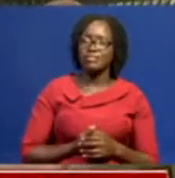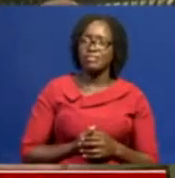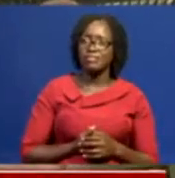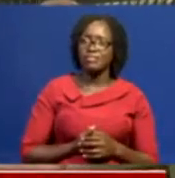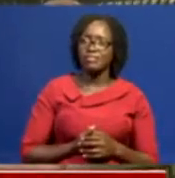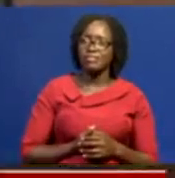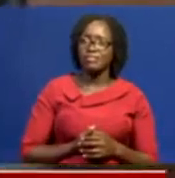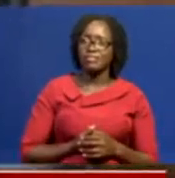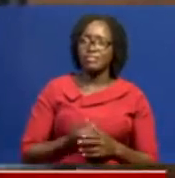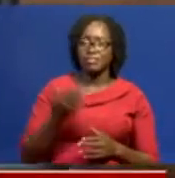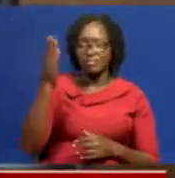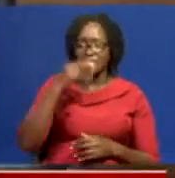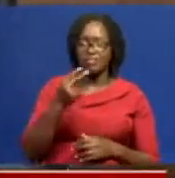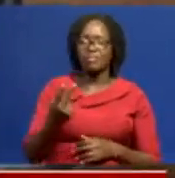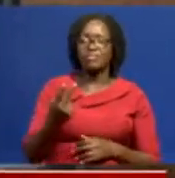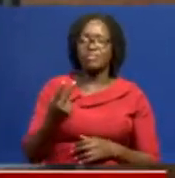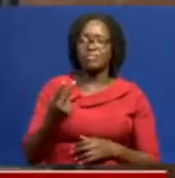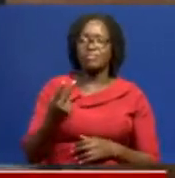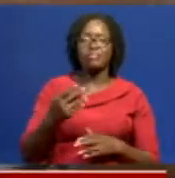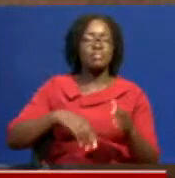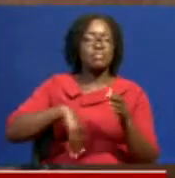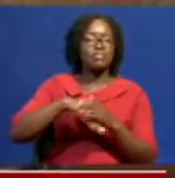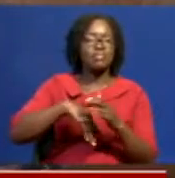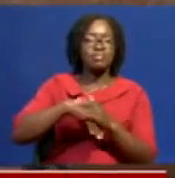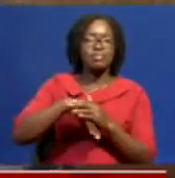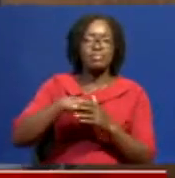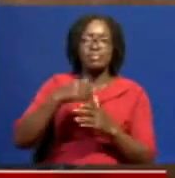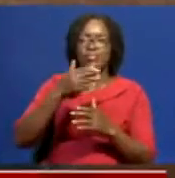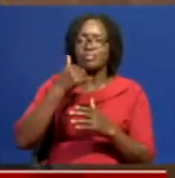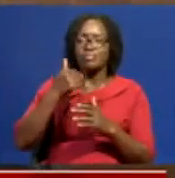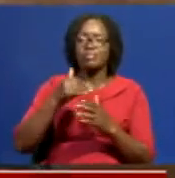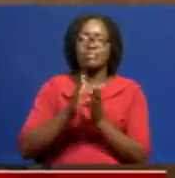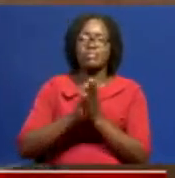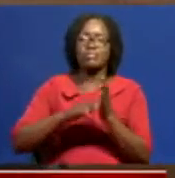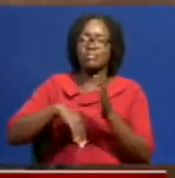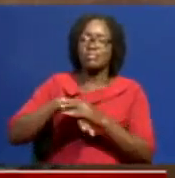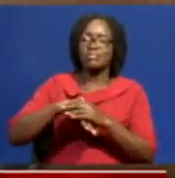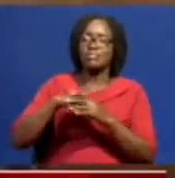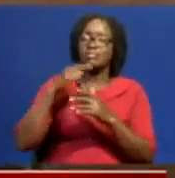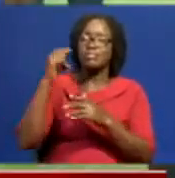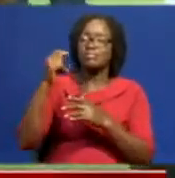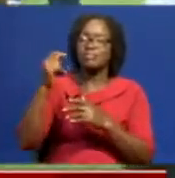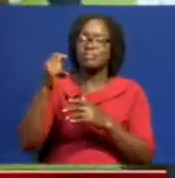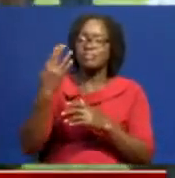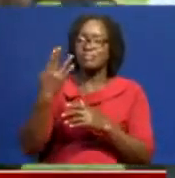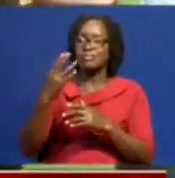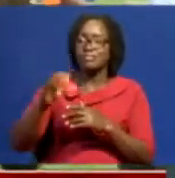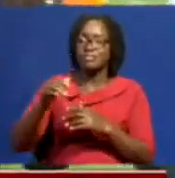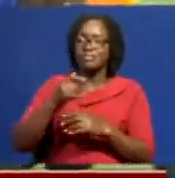After 2 days of high octane football that pitted the best soccer talent in the four Luo Nyanza counties,